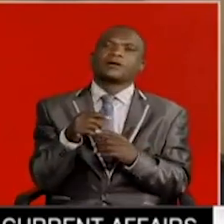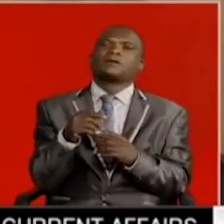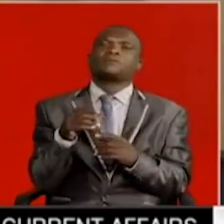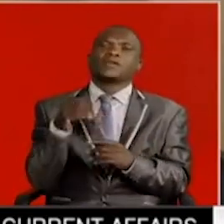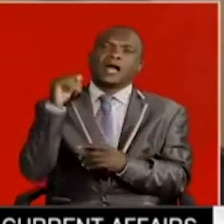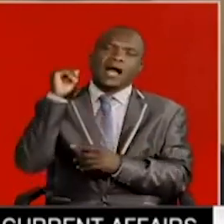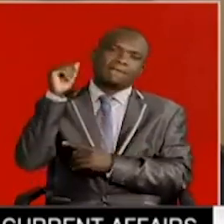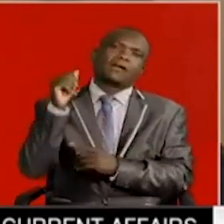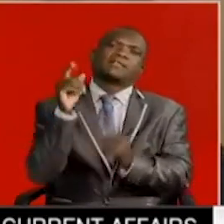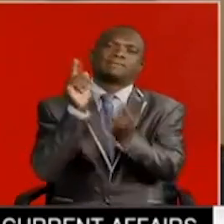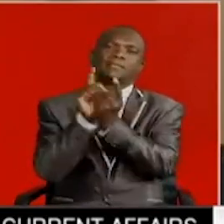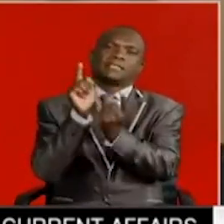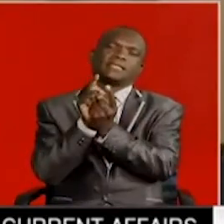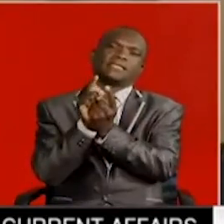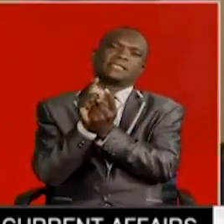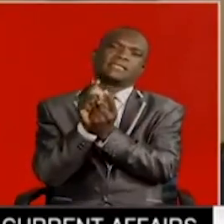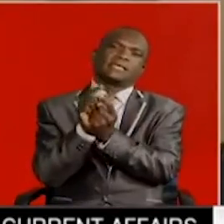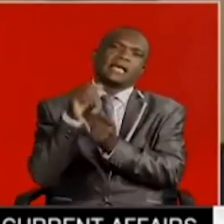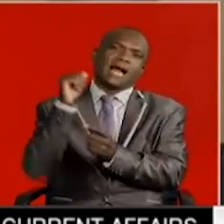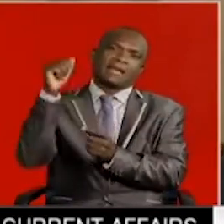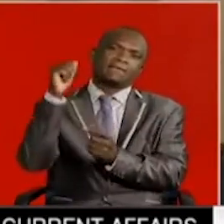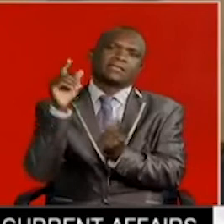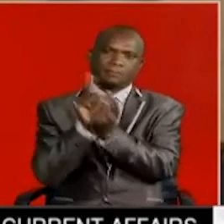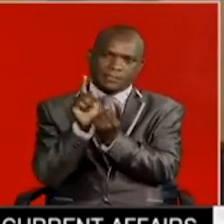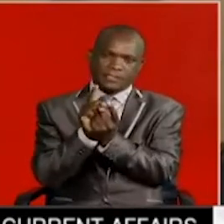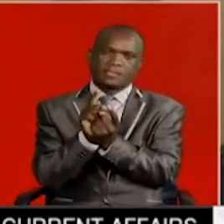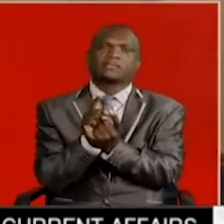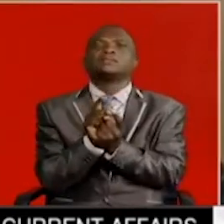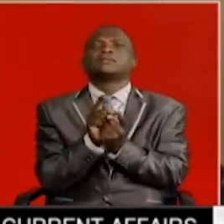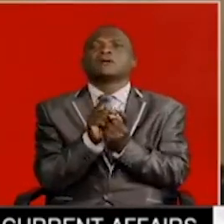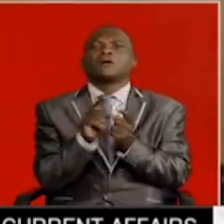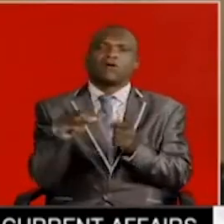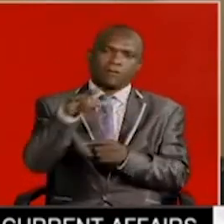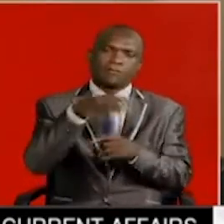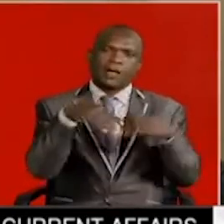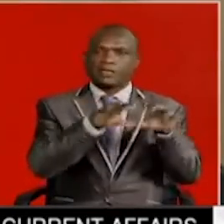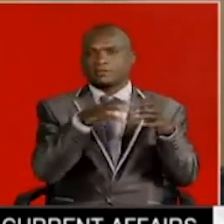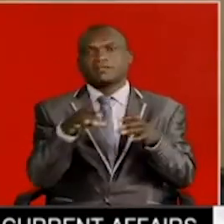Advocacy meetings and activities to be conducted at all levels.